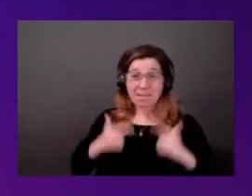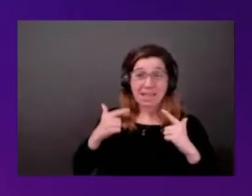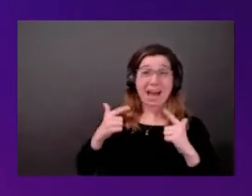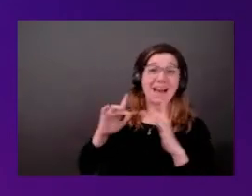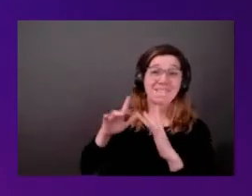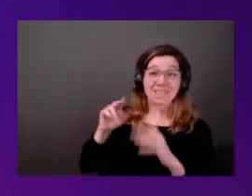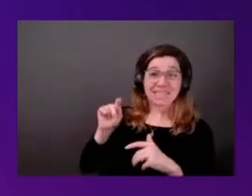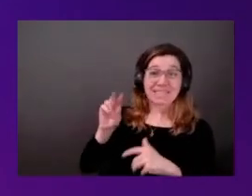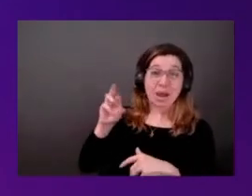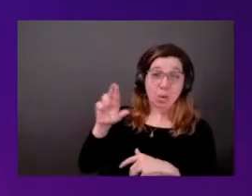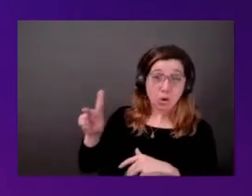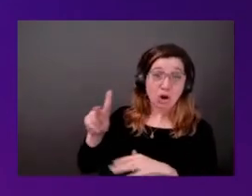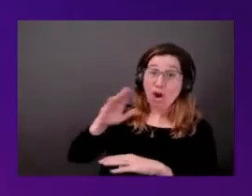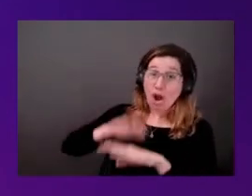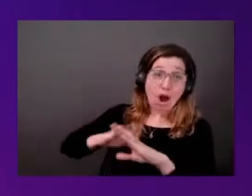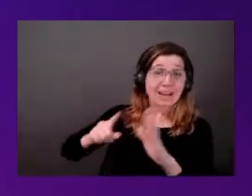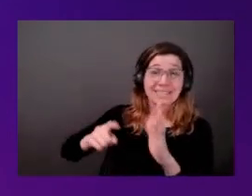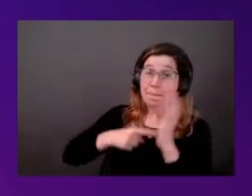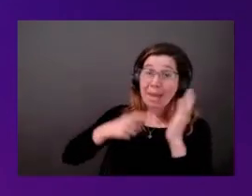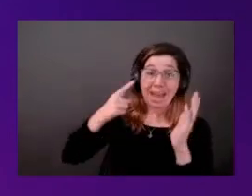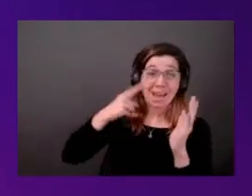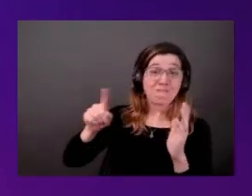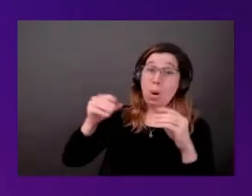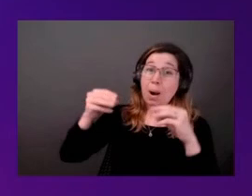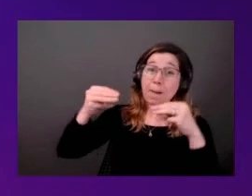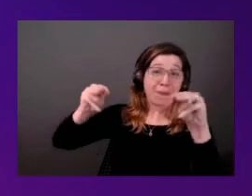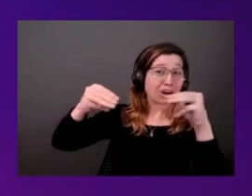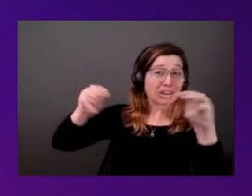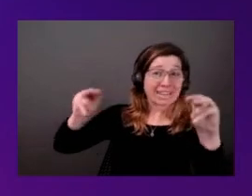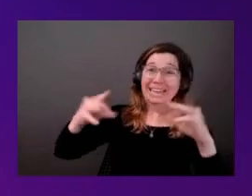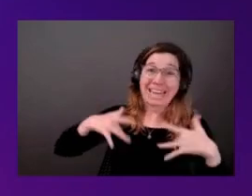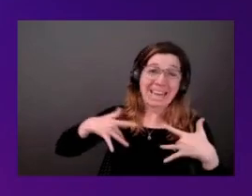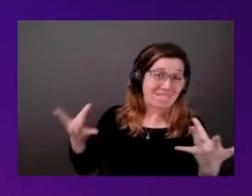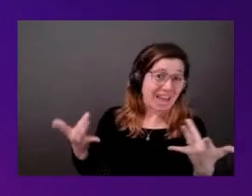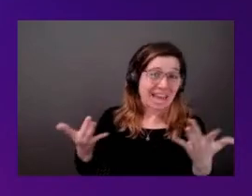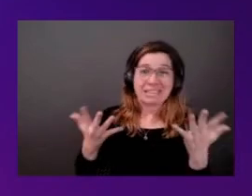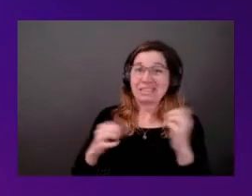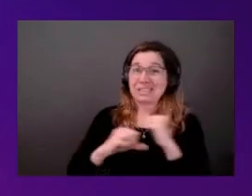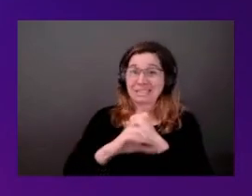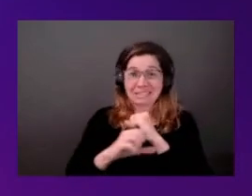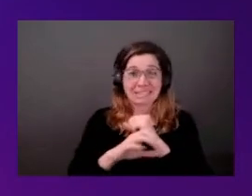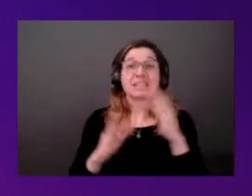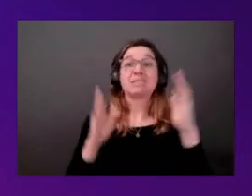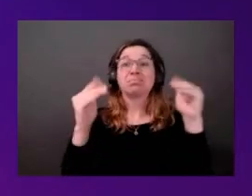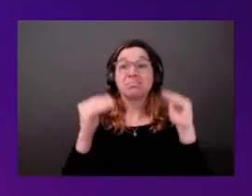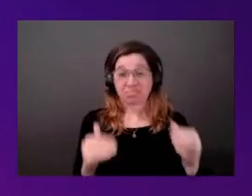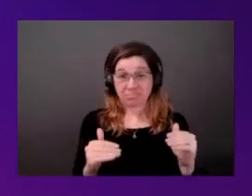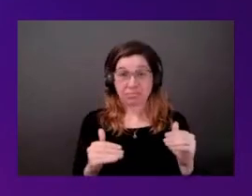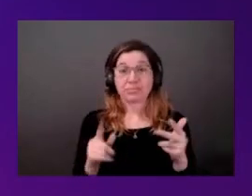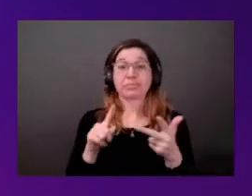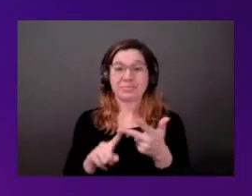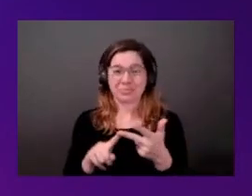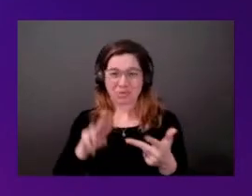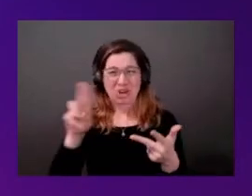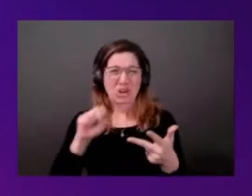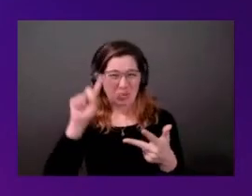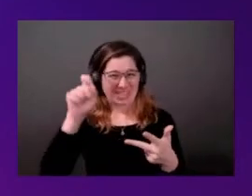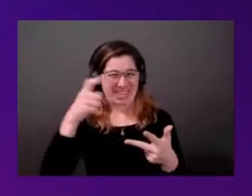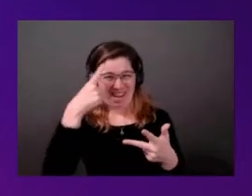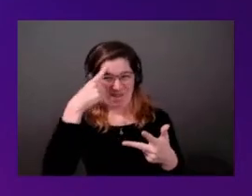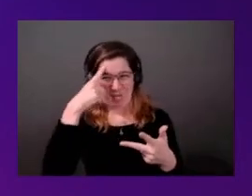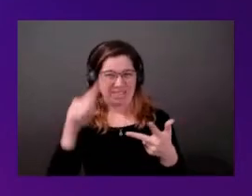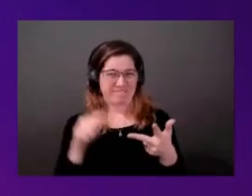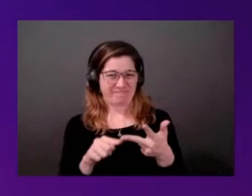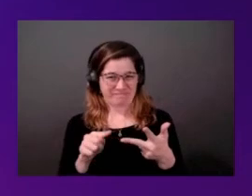marketing events and shows and things of that nature. Finally, where we see a lot of traction is the US government. We see demand